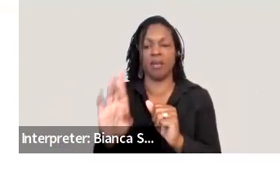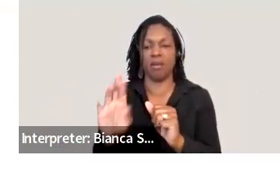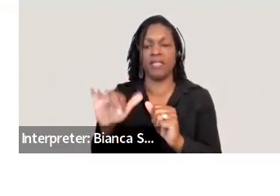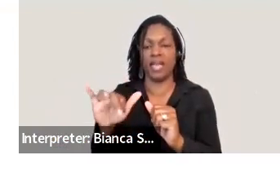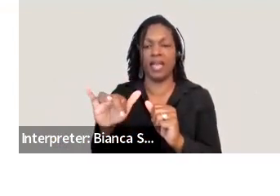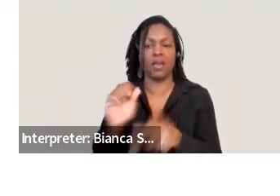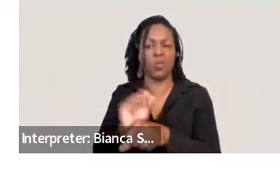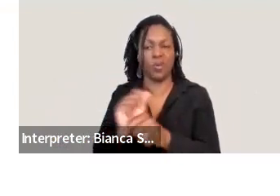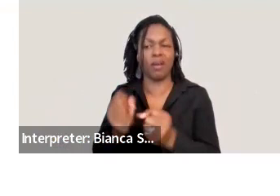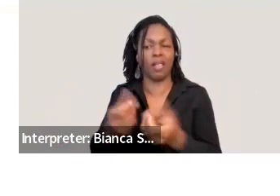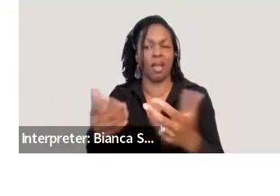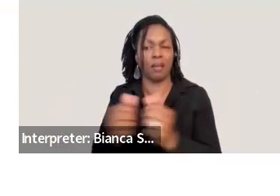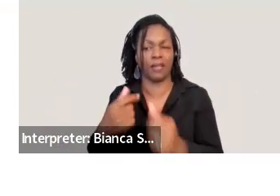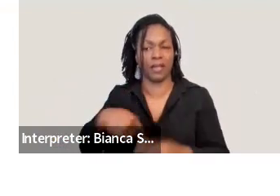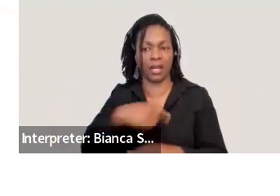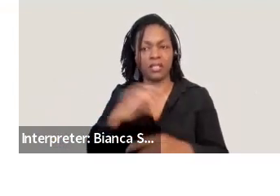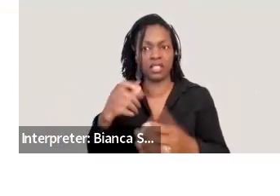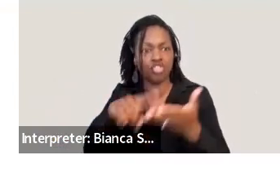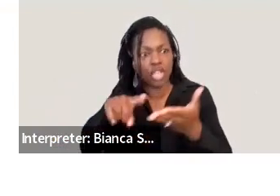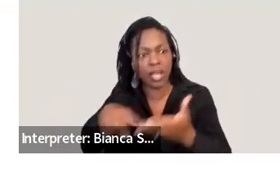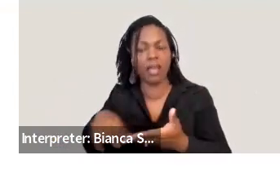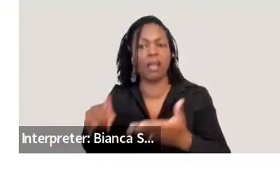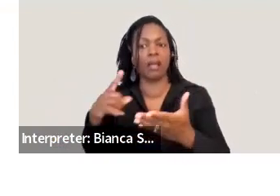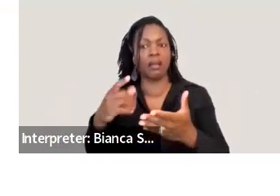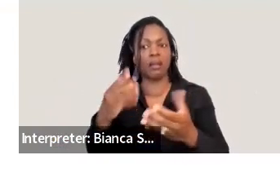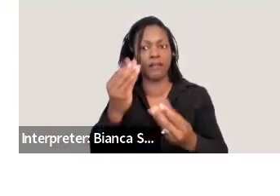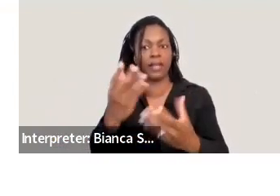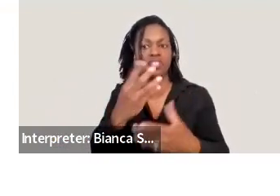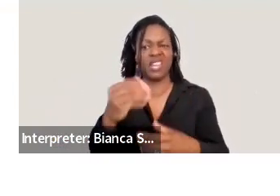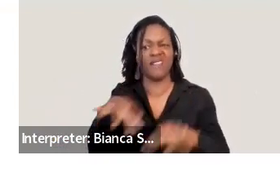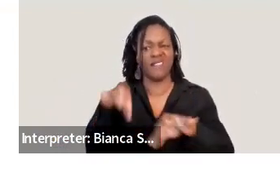for vetting the information and finding focus groups.